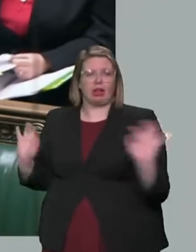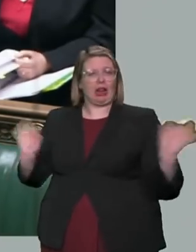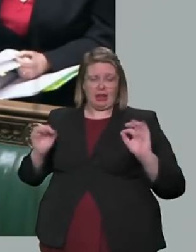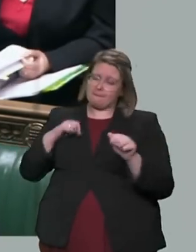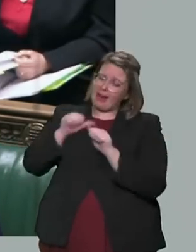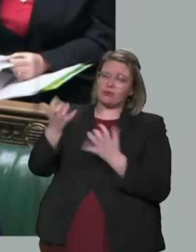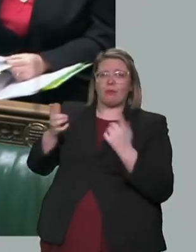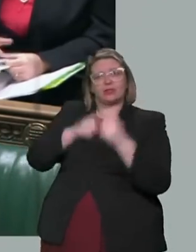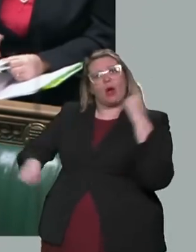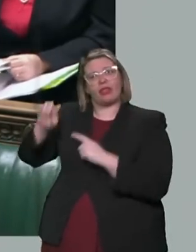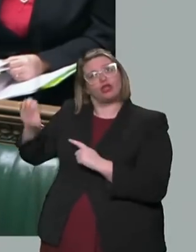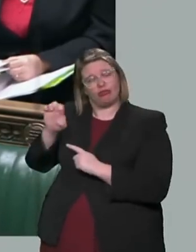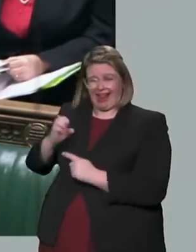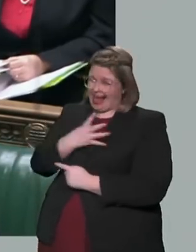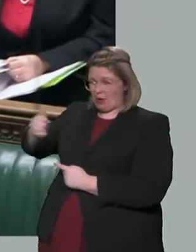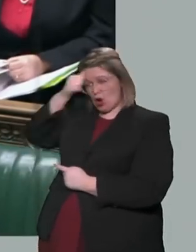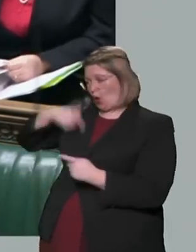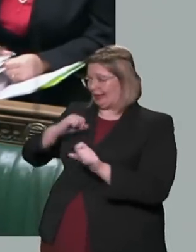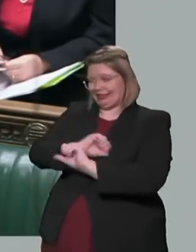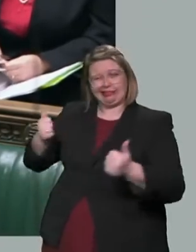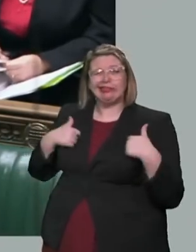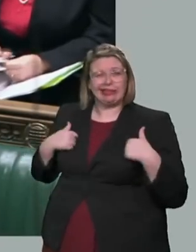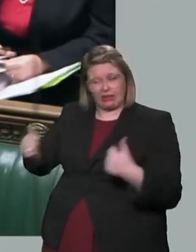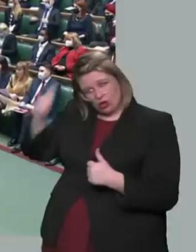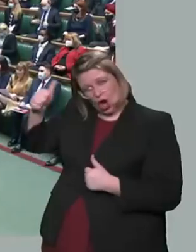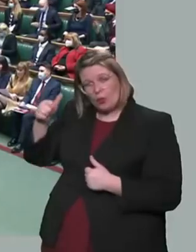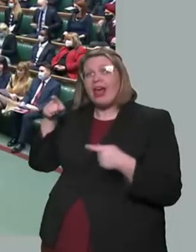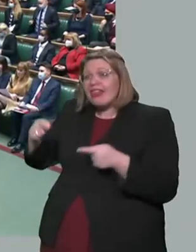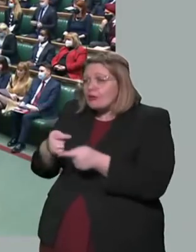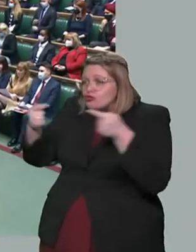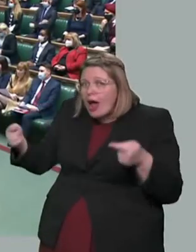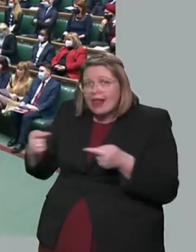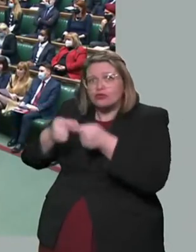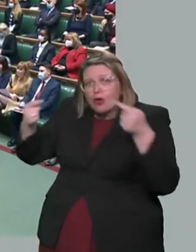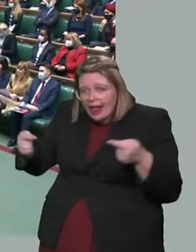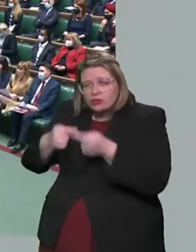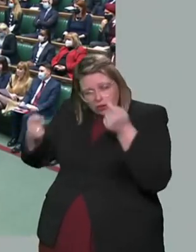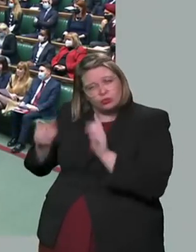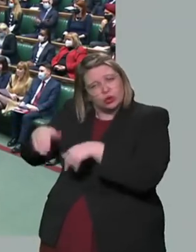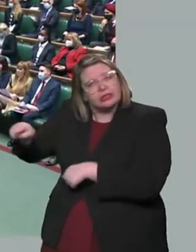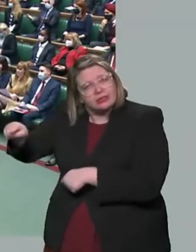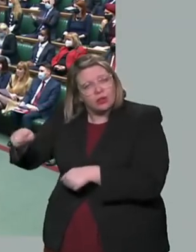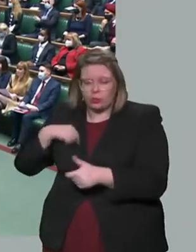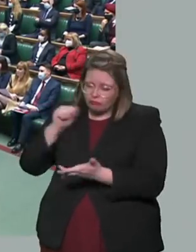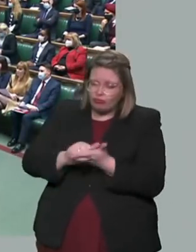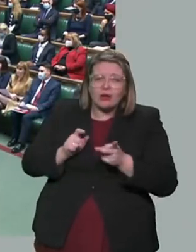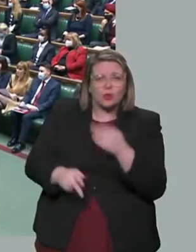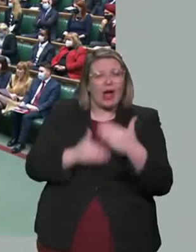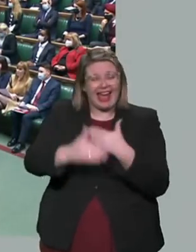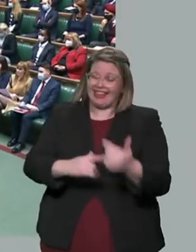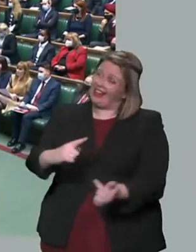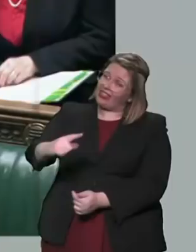economy in Europe. And they know it, Mr. Speaker, and they opposed it every step of the way. And that's why people are